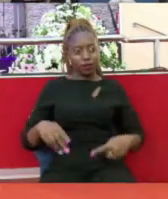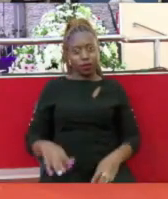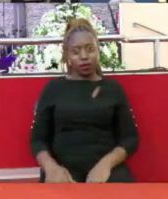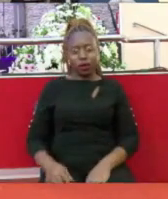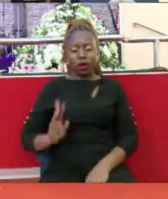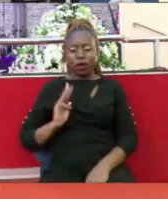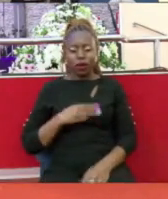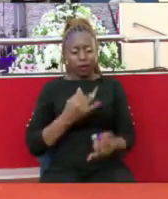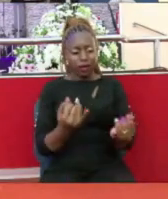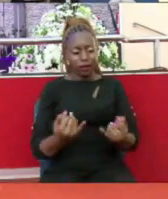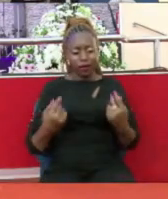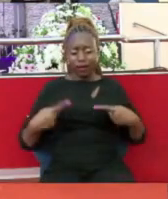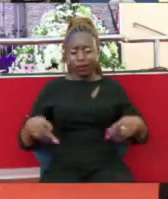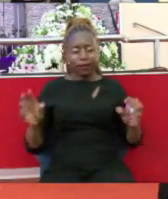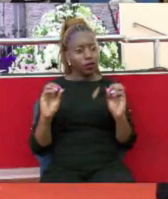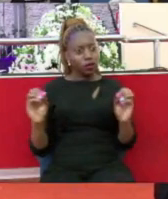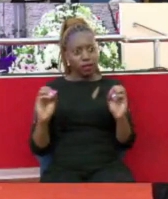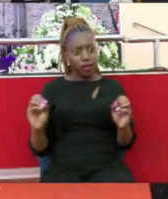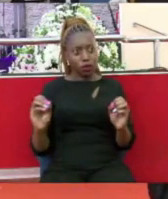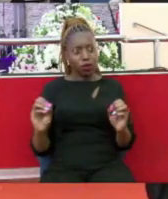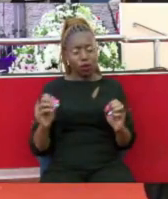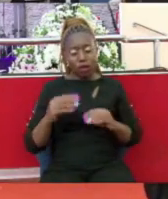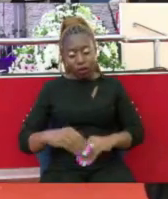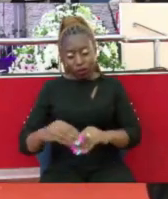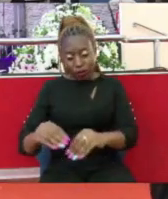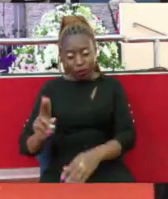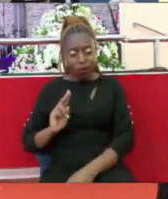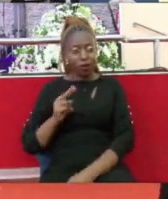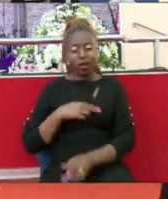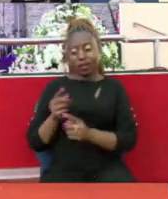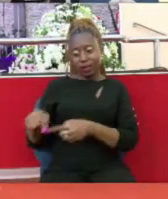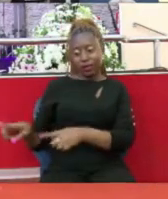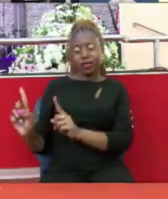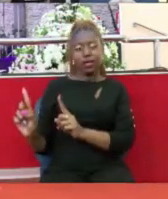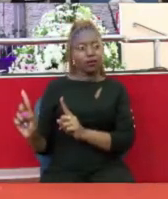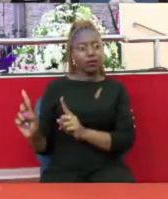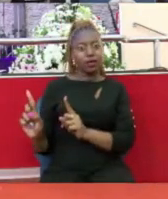didn't invite the people. They are the ones who followed us. Let them go and look for food.